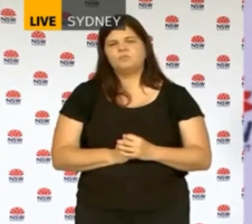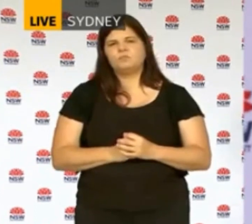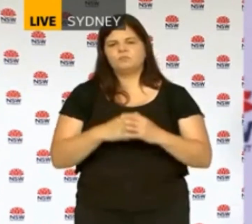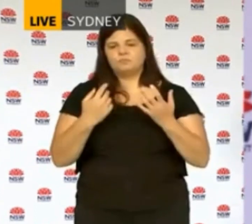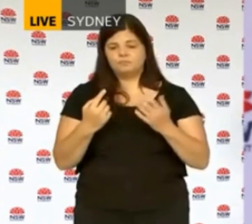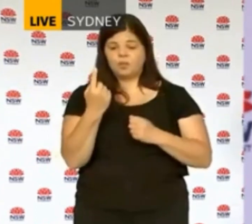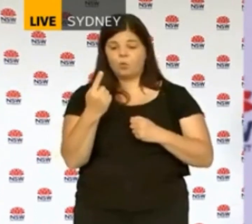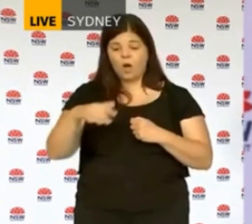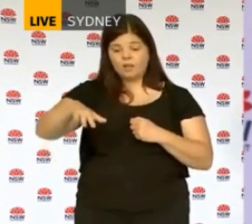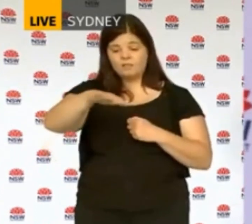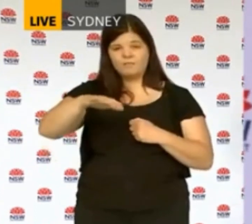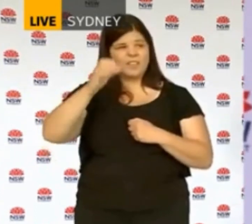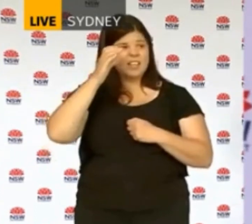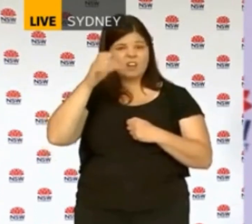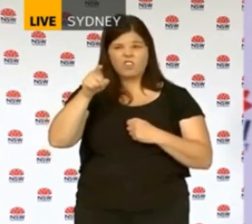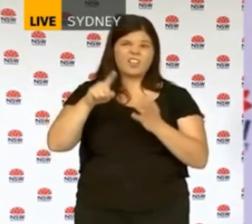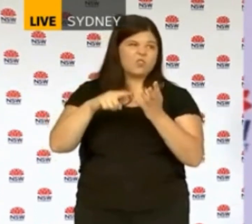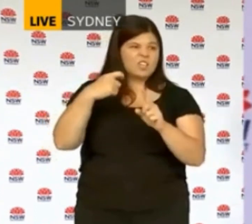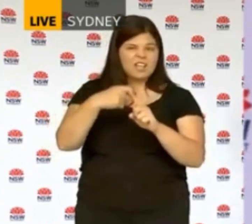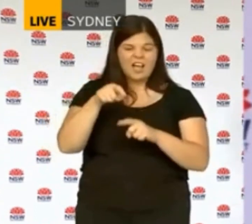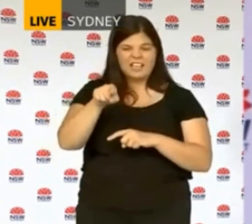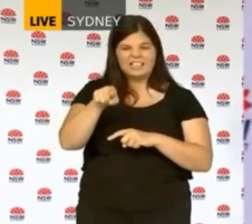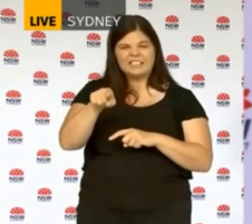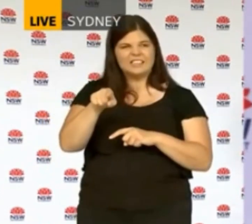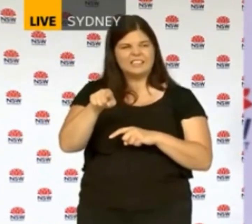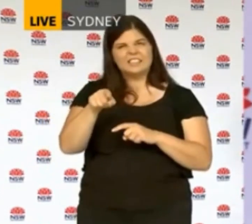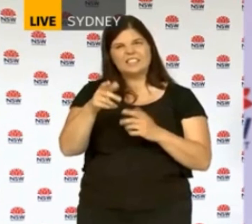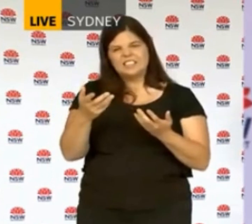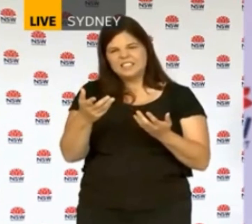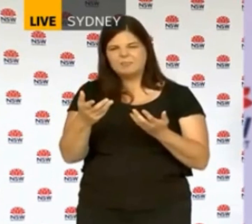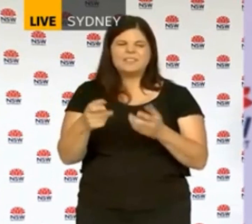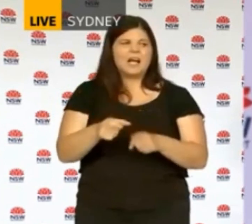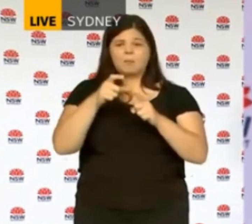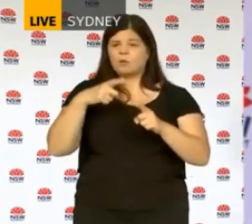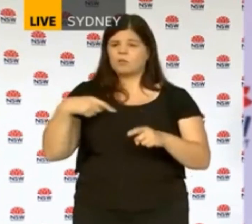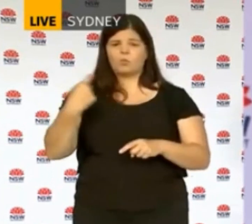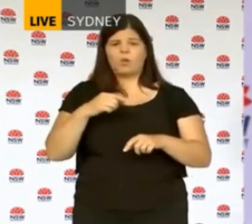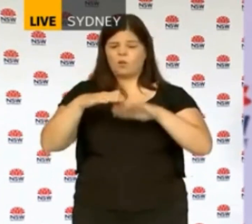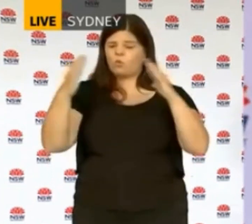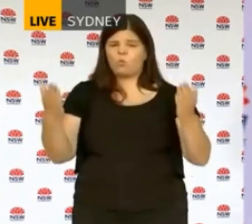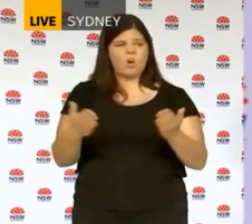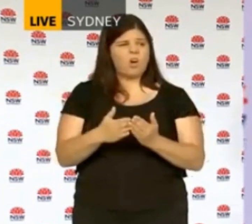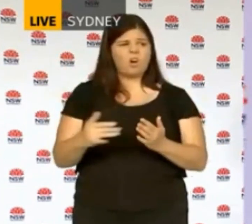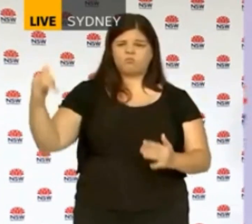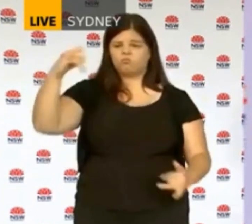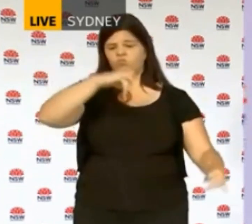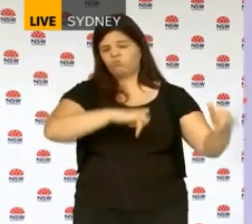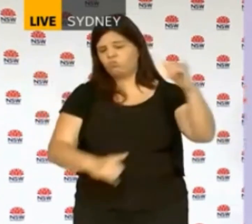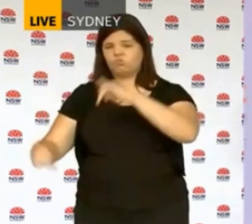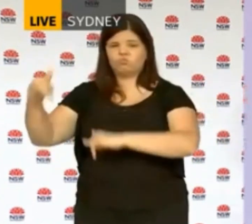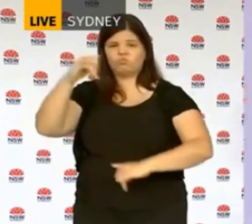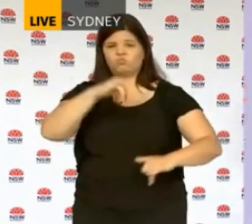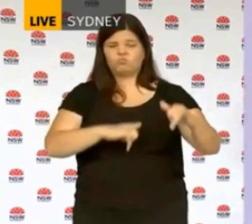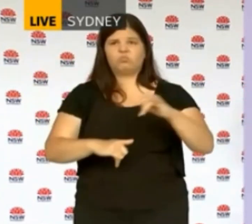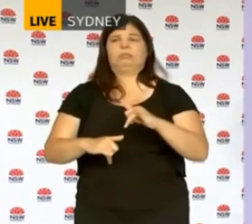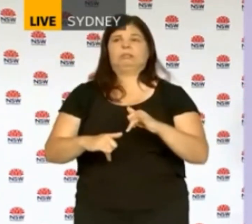targeting one particular country or UK strain is that we are a world. International travellers go everywhere, and I think we've learnt